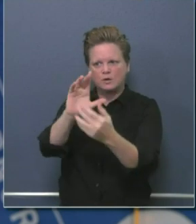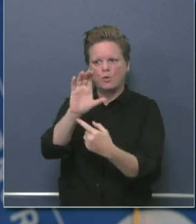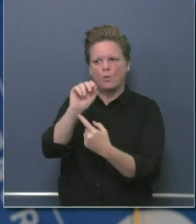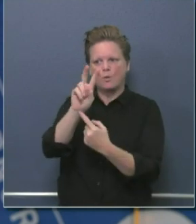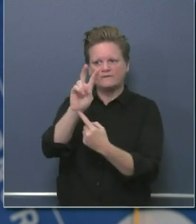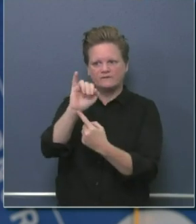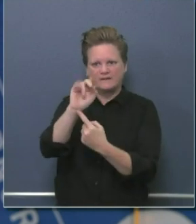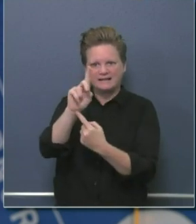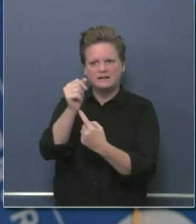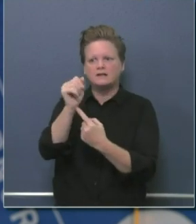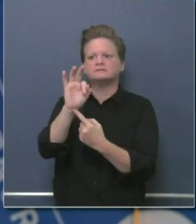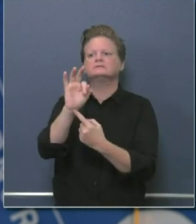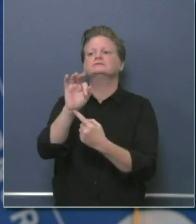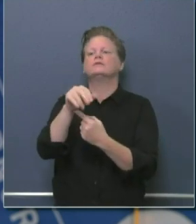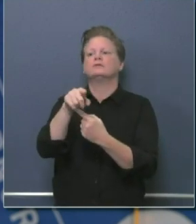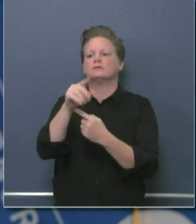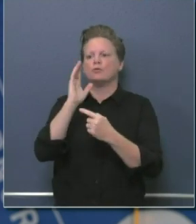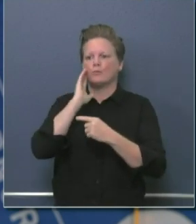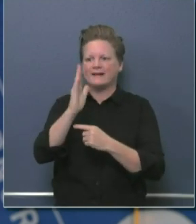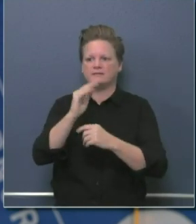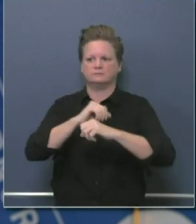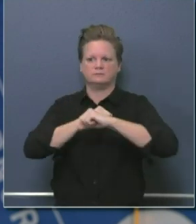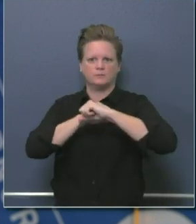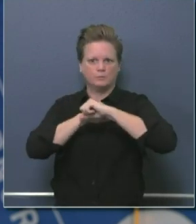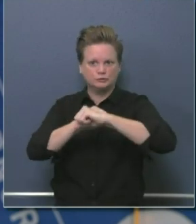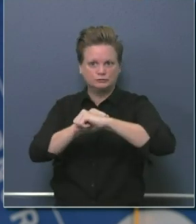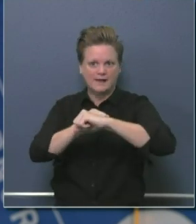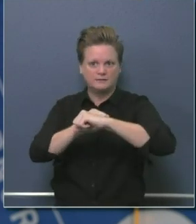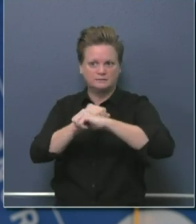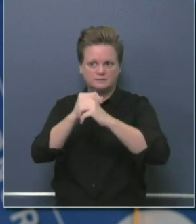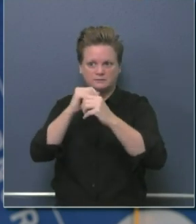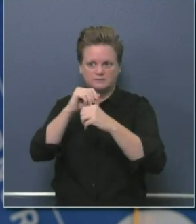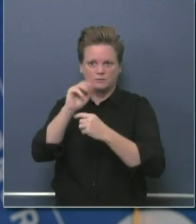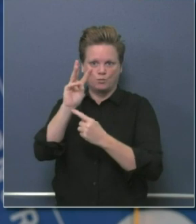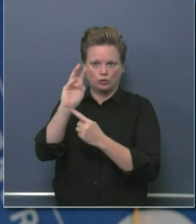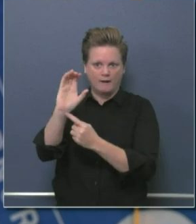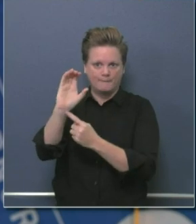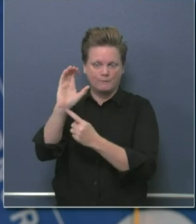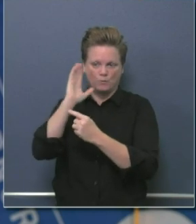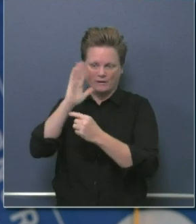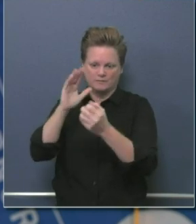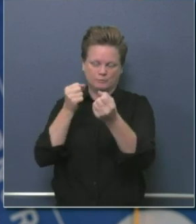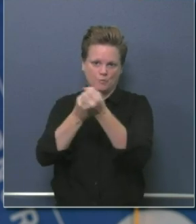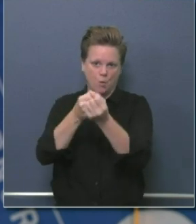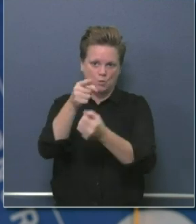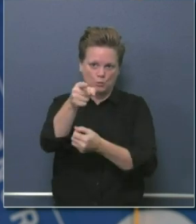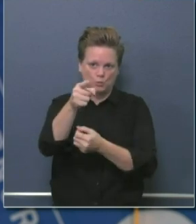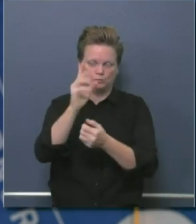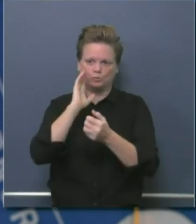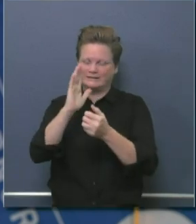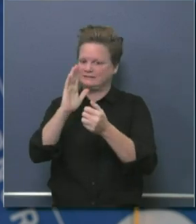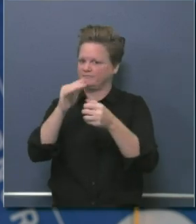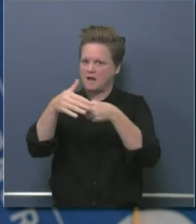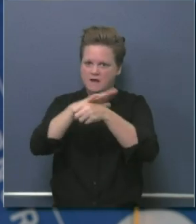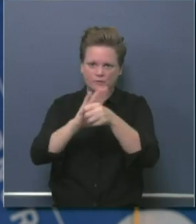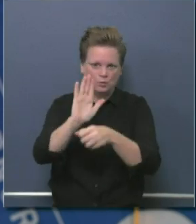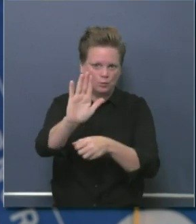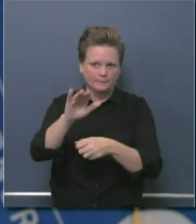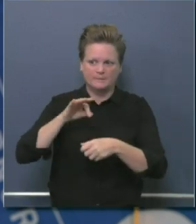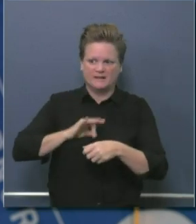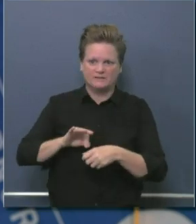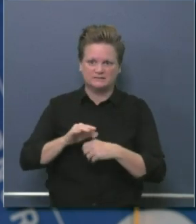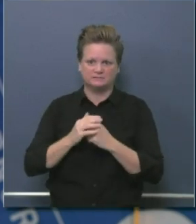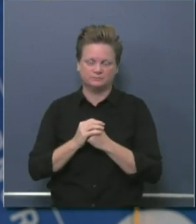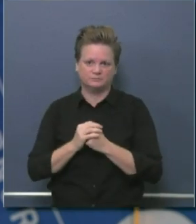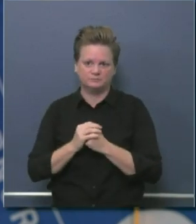and you are covered under workers' compensation, ensuring you have proper medical coverage and proper benefits. We have ensured that